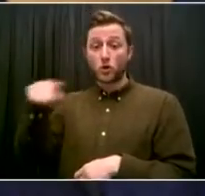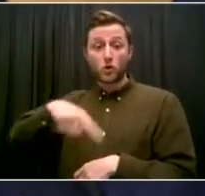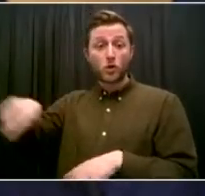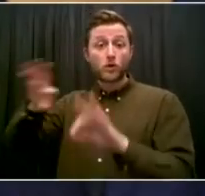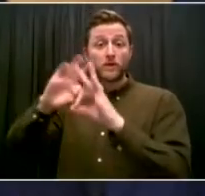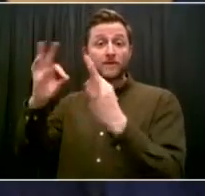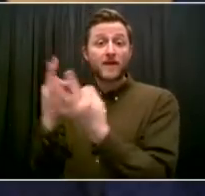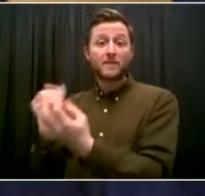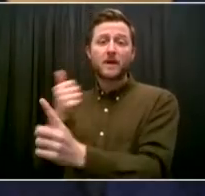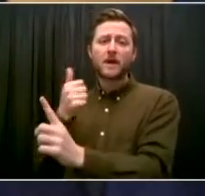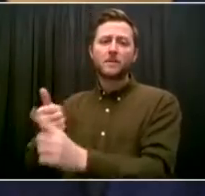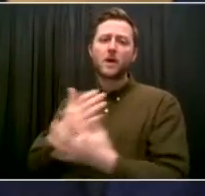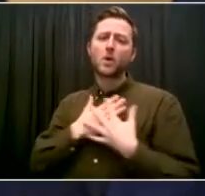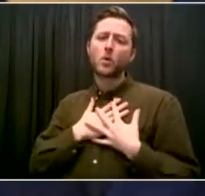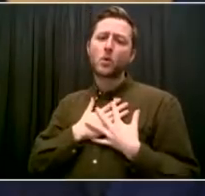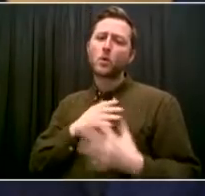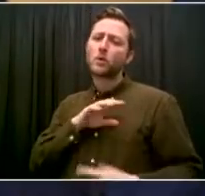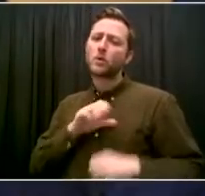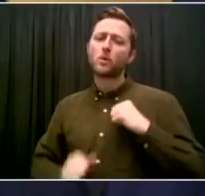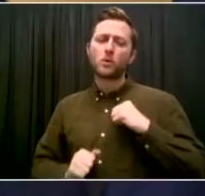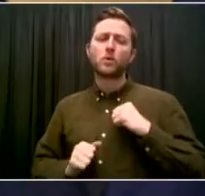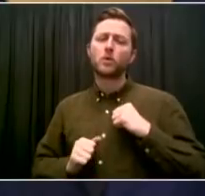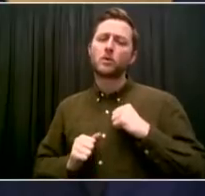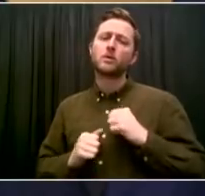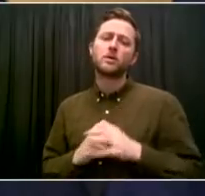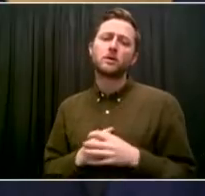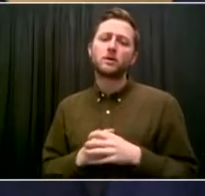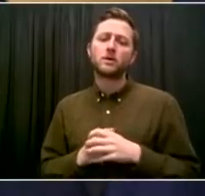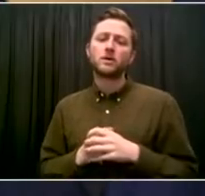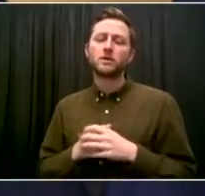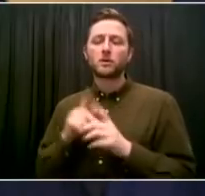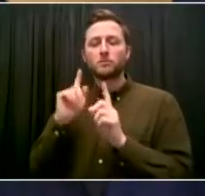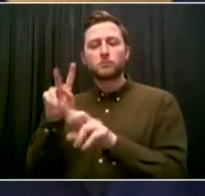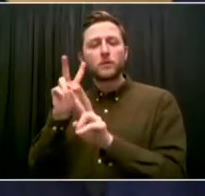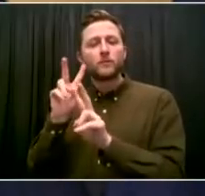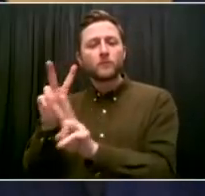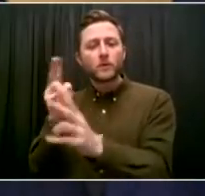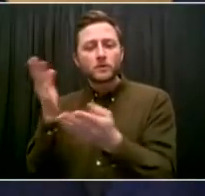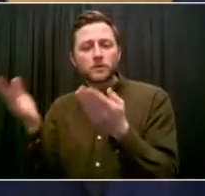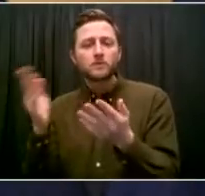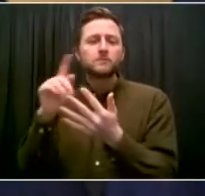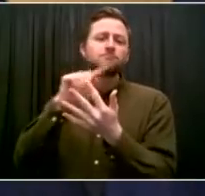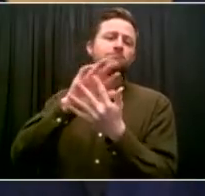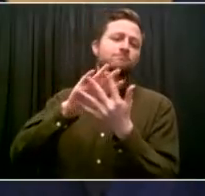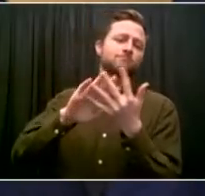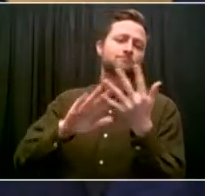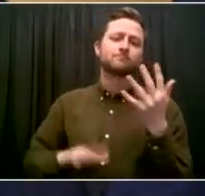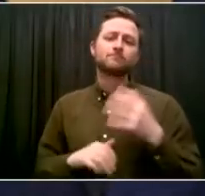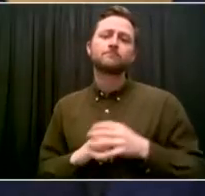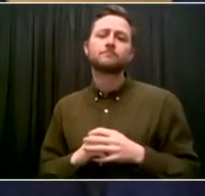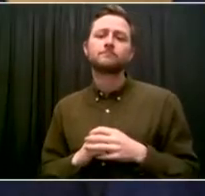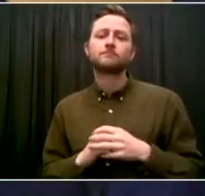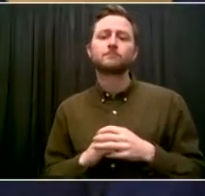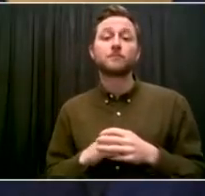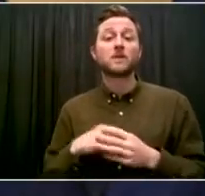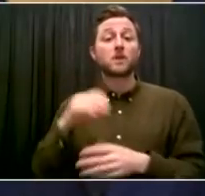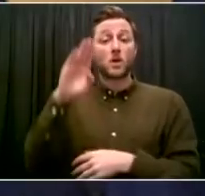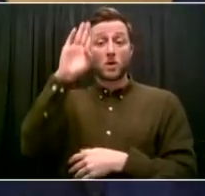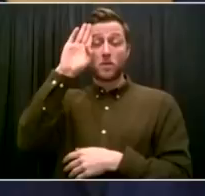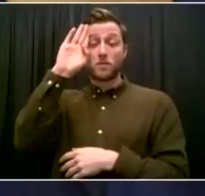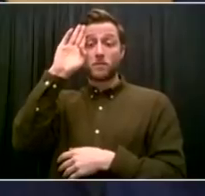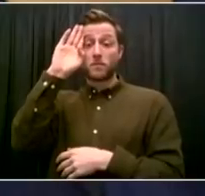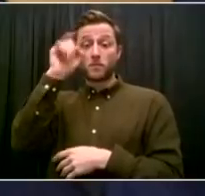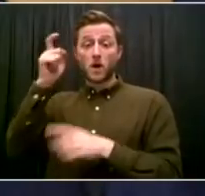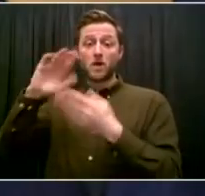really stood by the members of the Bronx as they went through this horrific period, announced the potential of new legislation with the